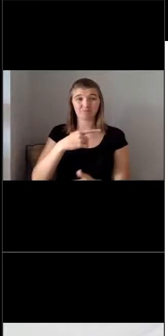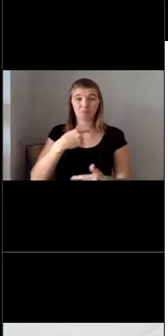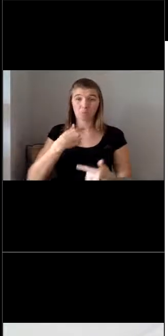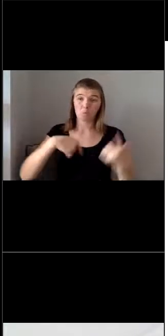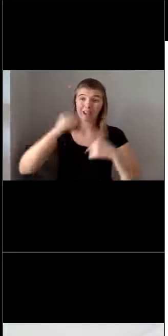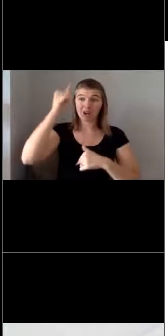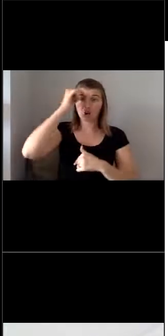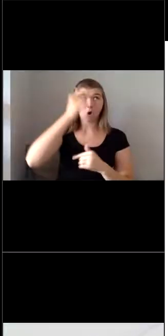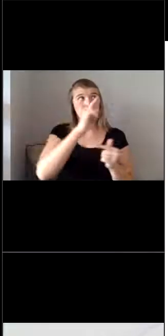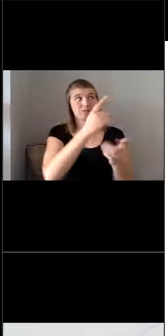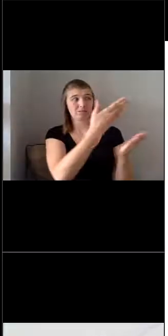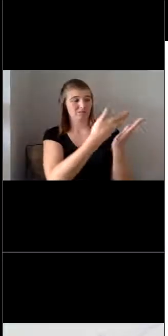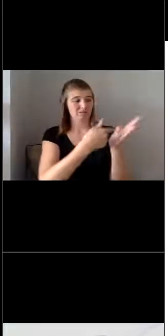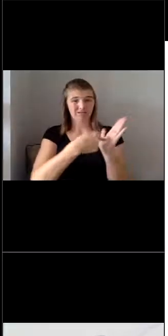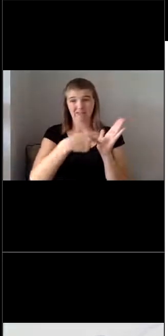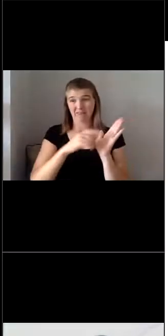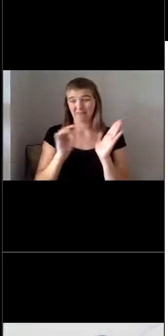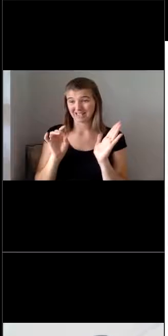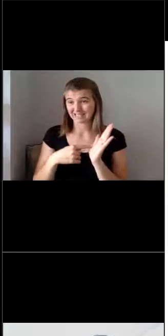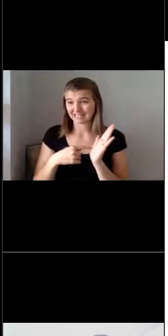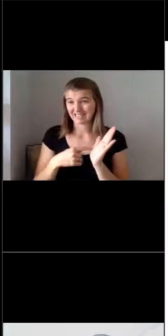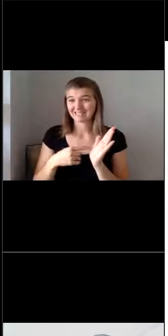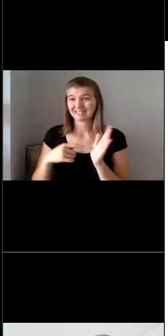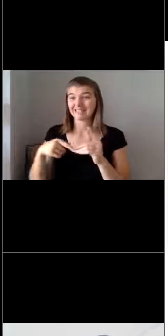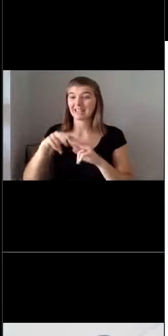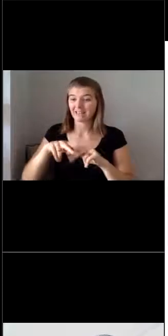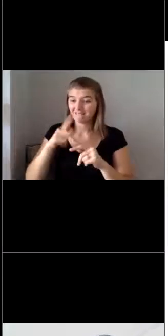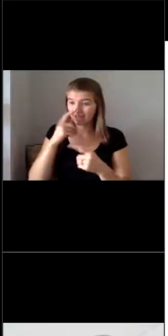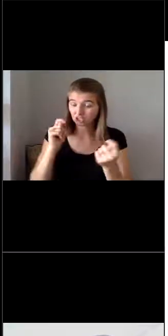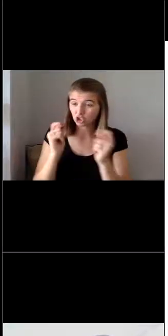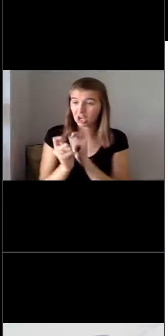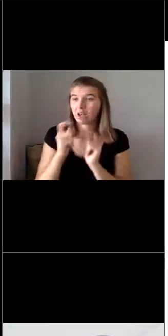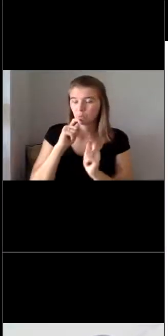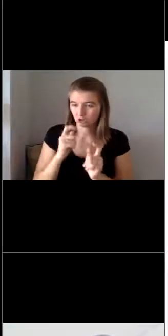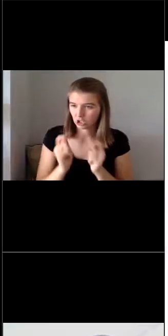change, and we will keep you updated on a regular basis.